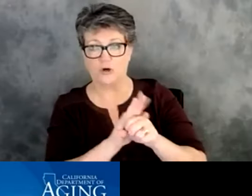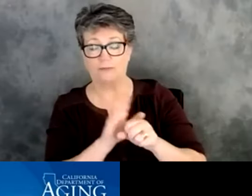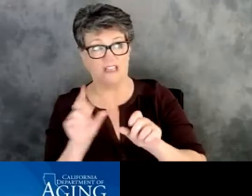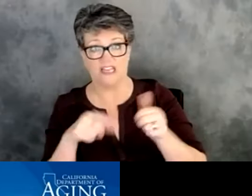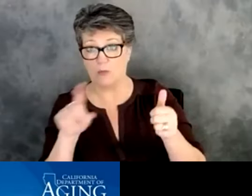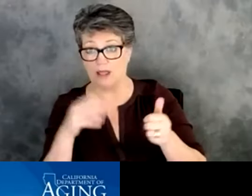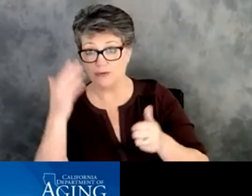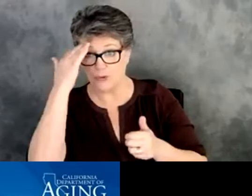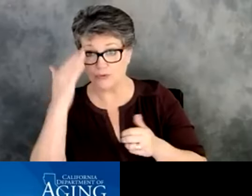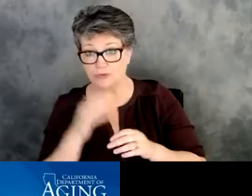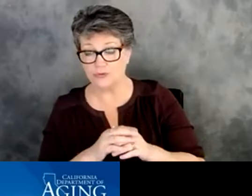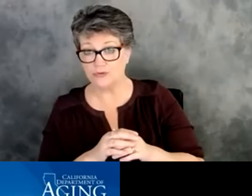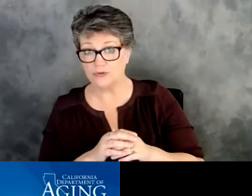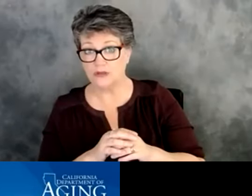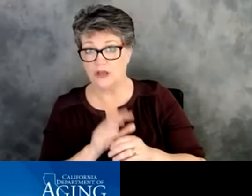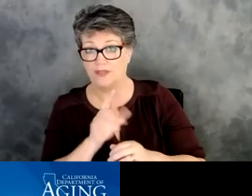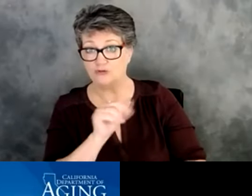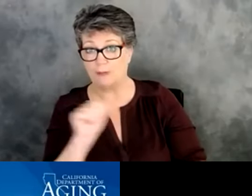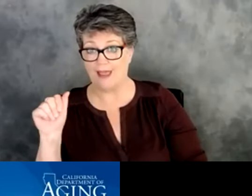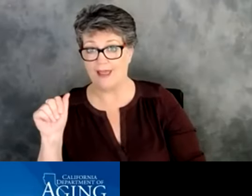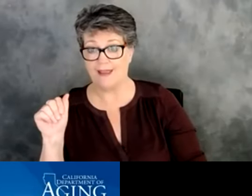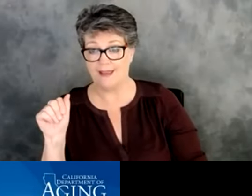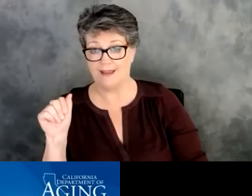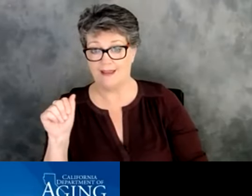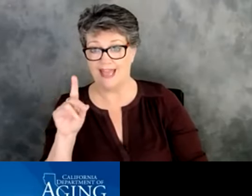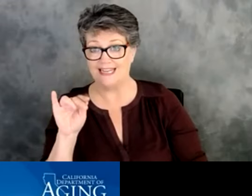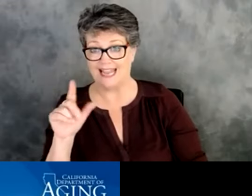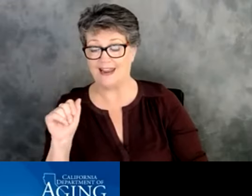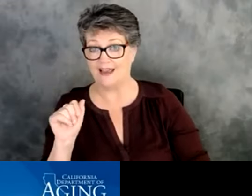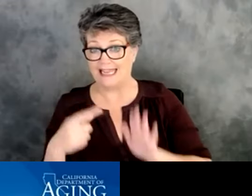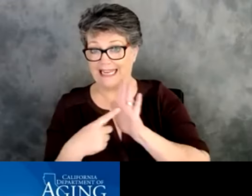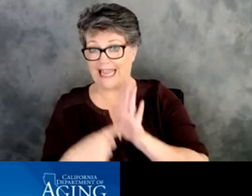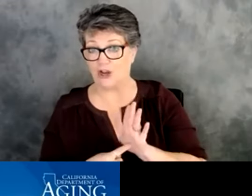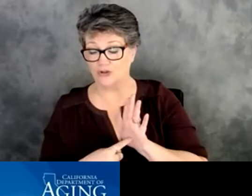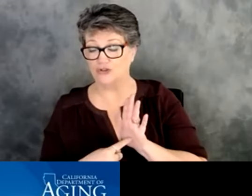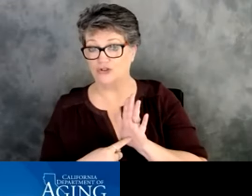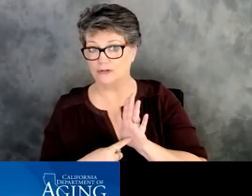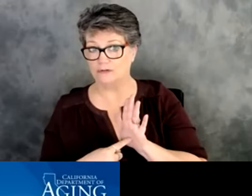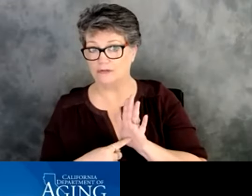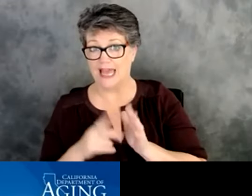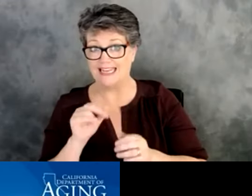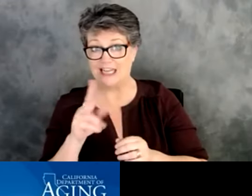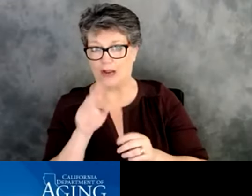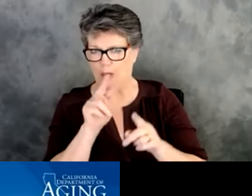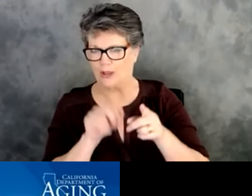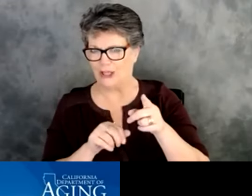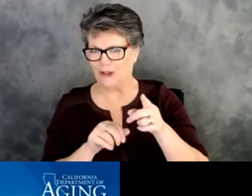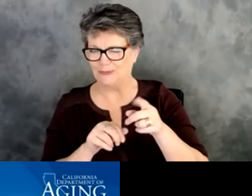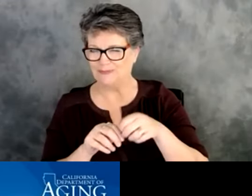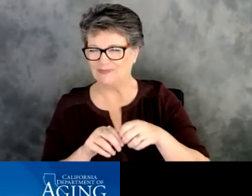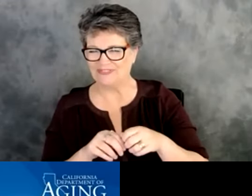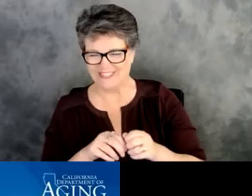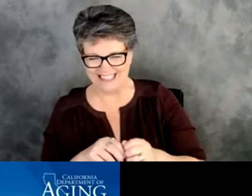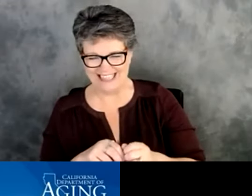here knows their AAA data indicators off the top of their head. Derek, I'm looking at you.